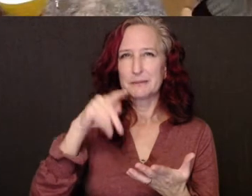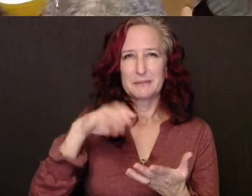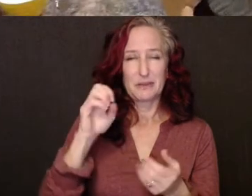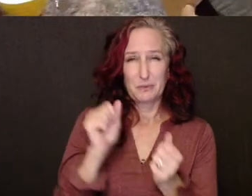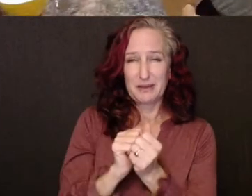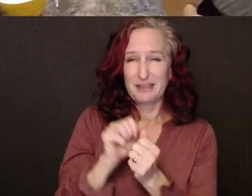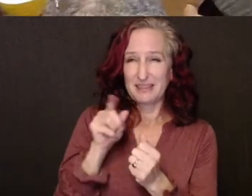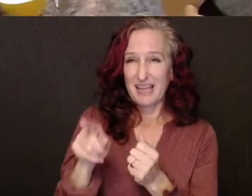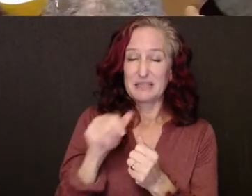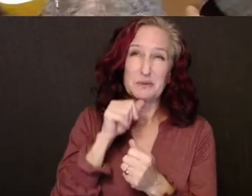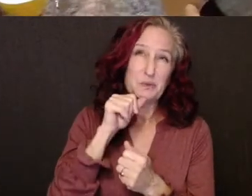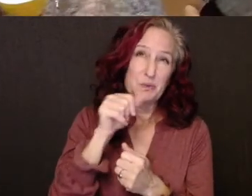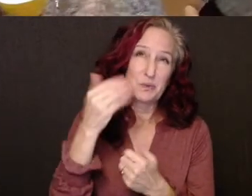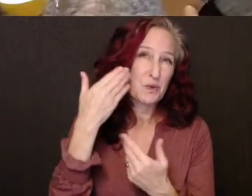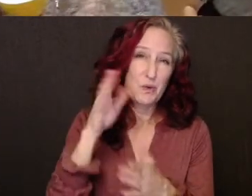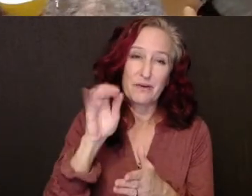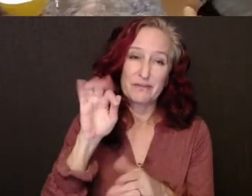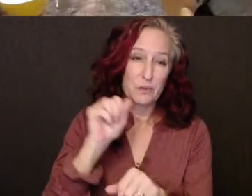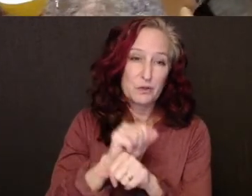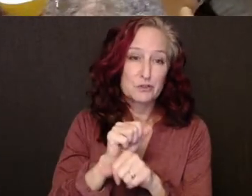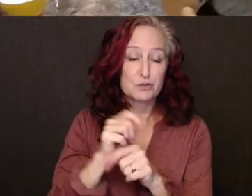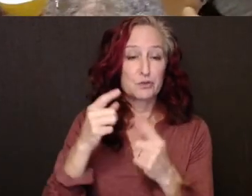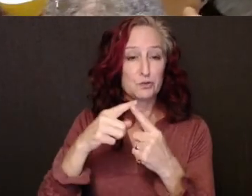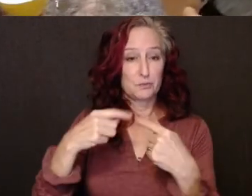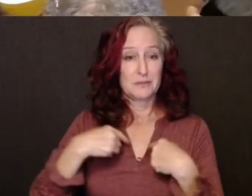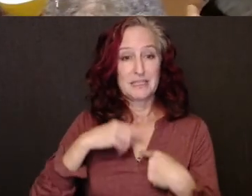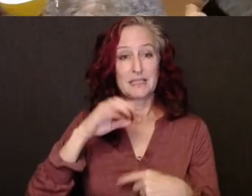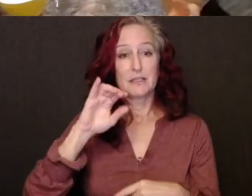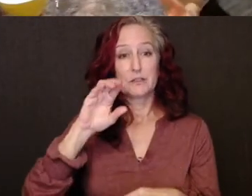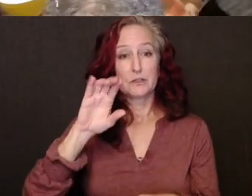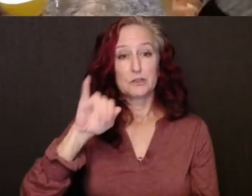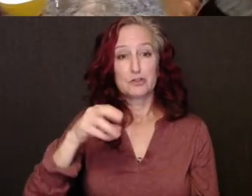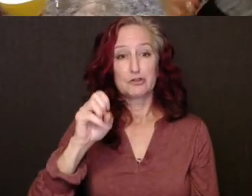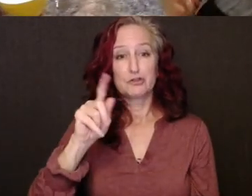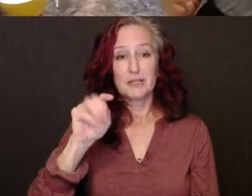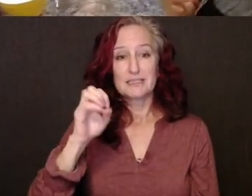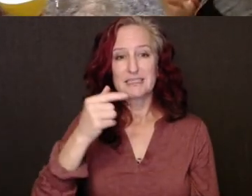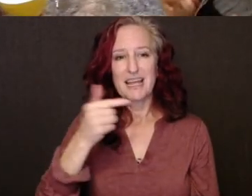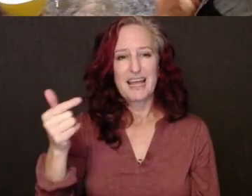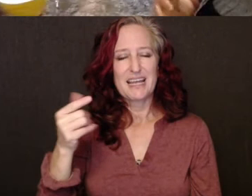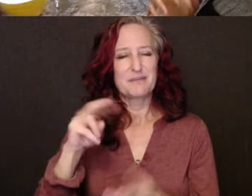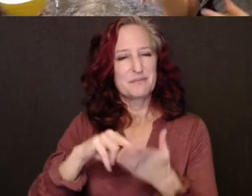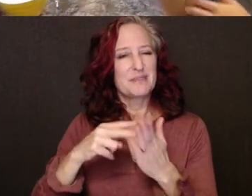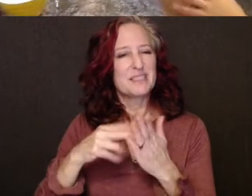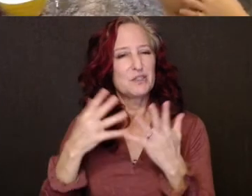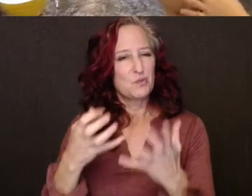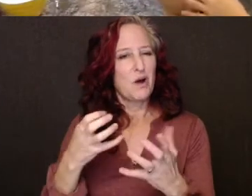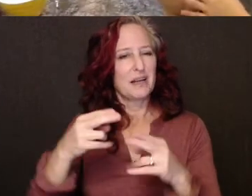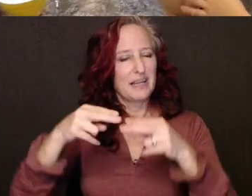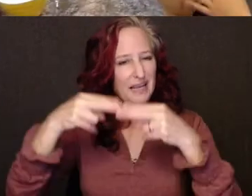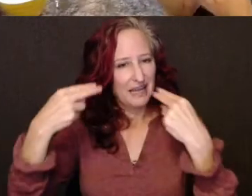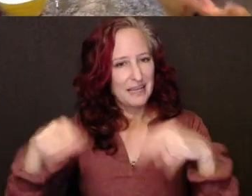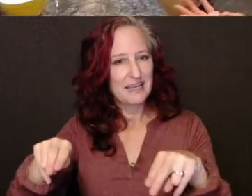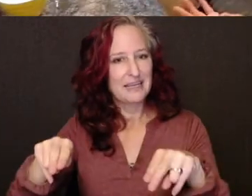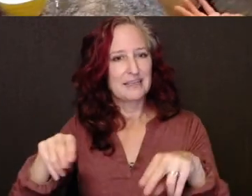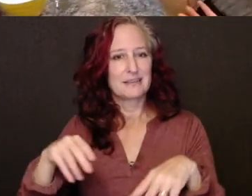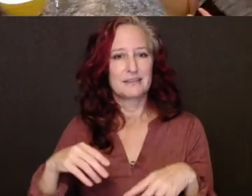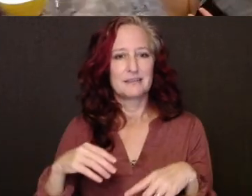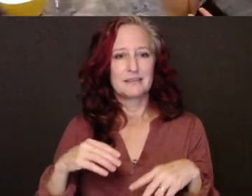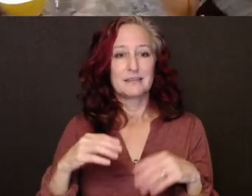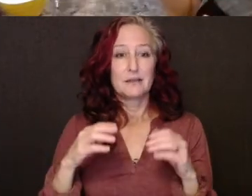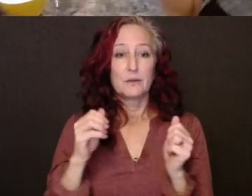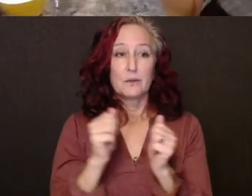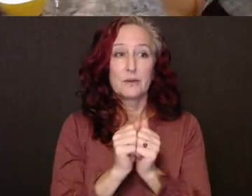Egg? Yeah, I would never use Just Egg in my baking because to me I've never seen